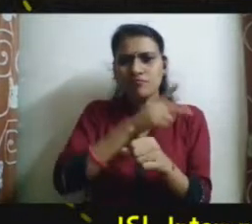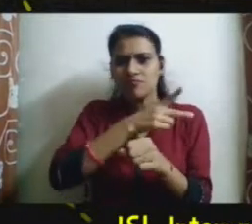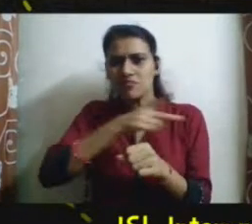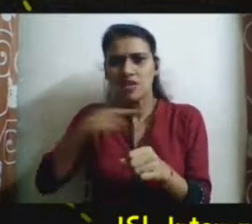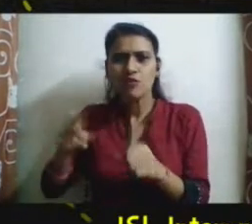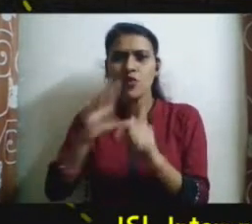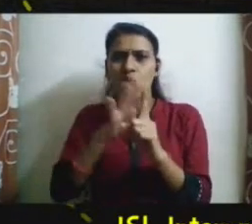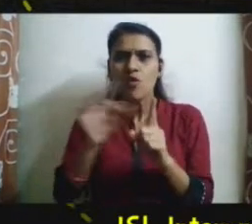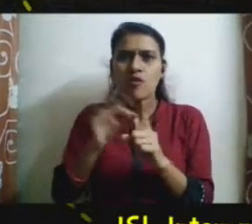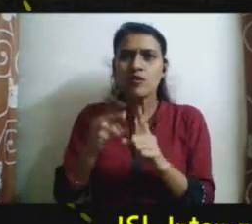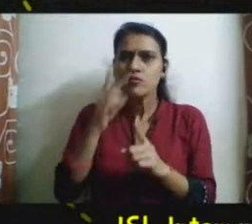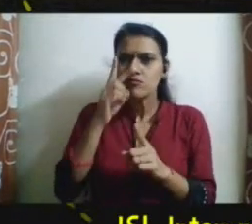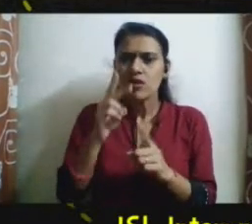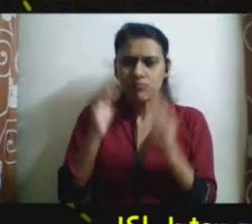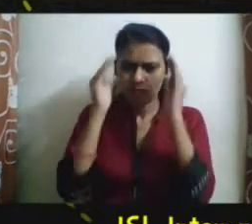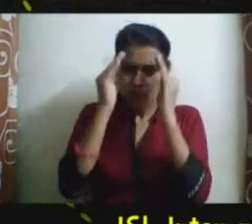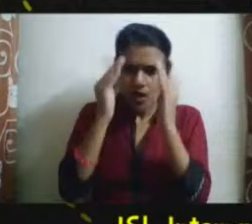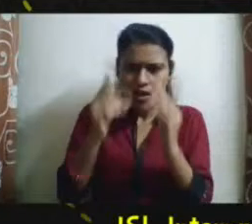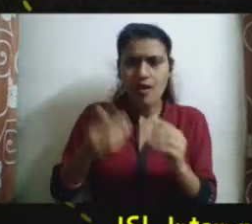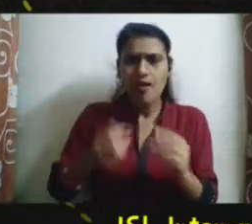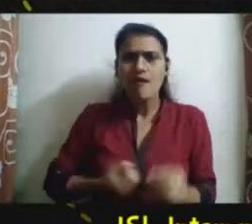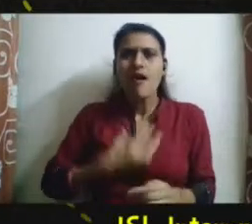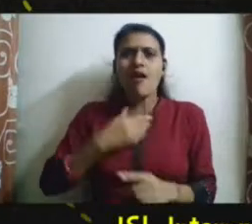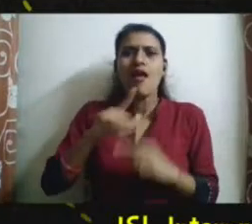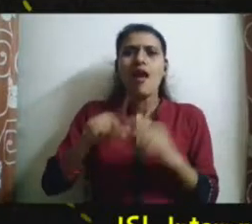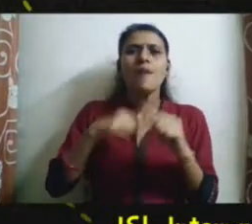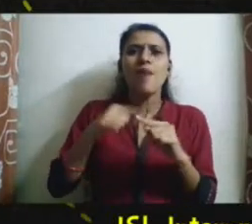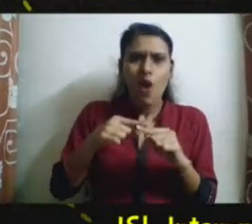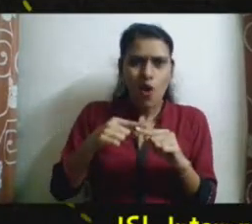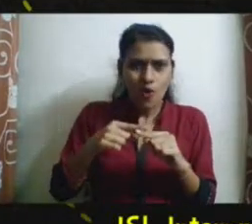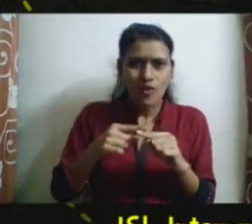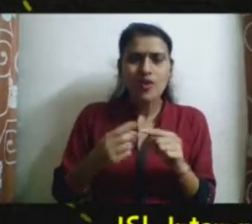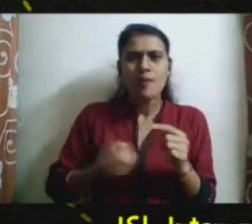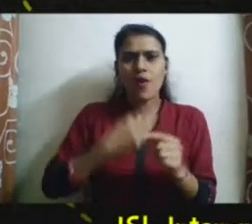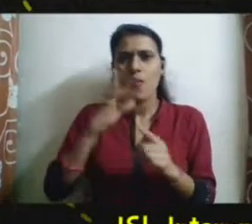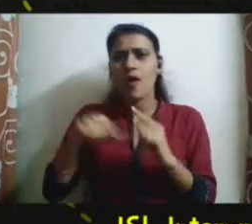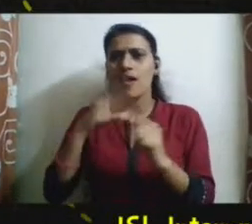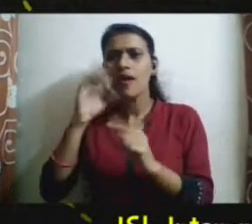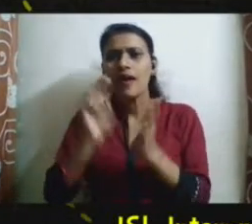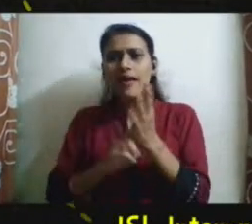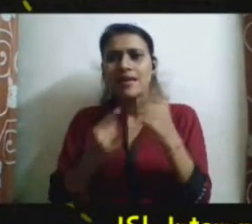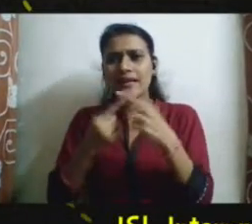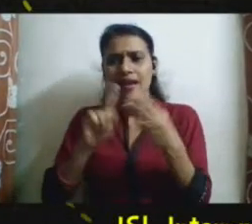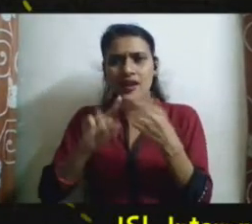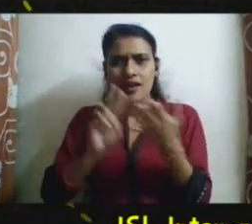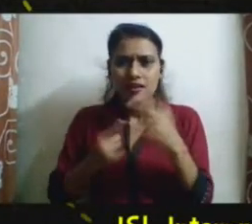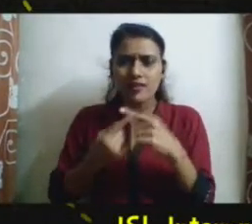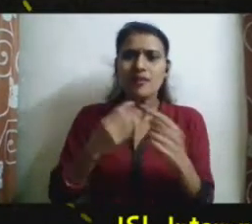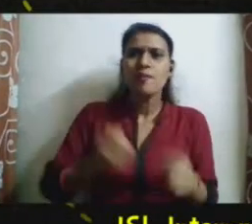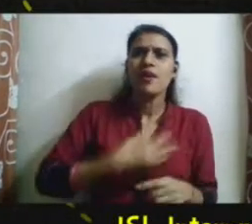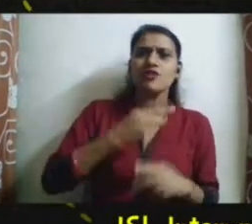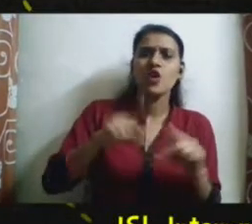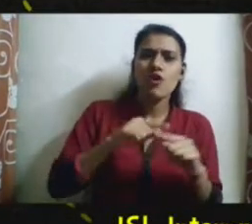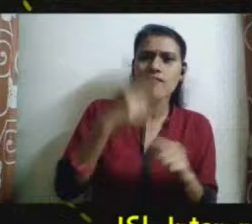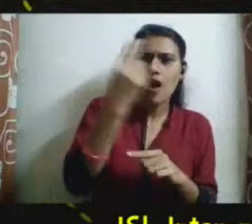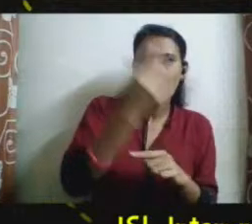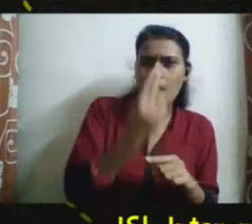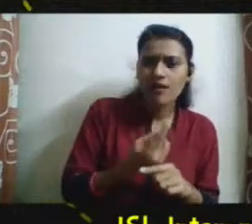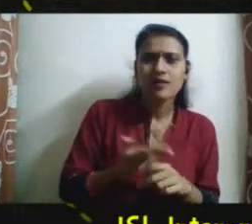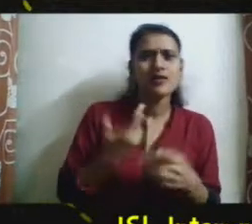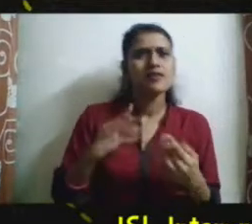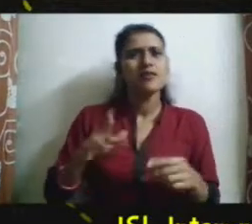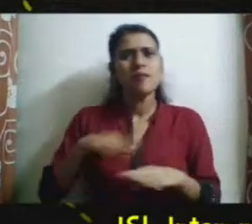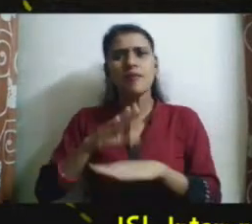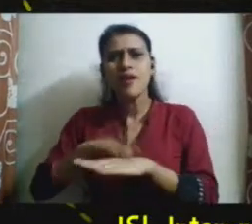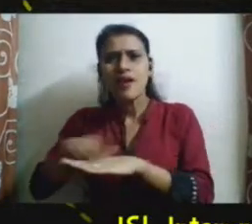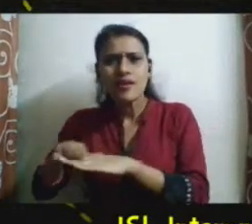so conscious of the idea of pleasure, pleasure of form, pleasure of content, pleasure of experience of art. And yet, when it comes to pleasure,